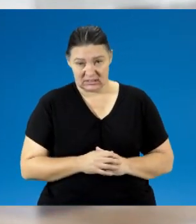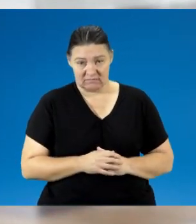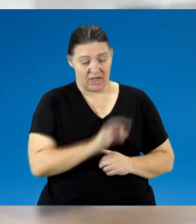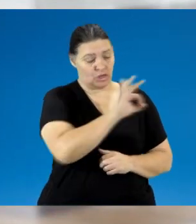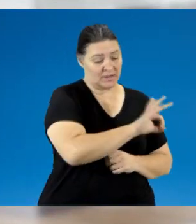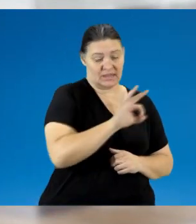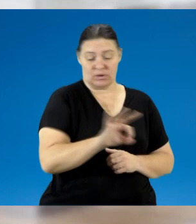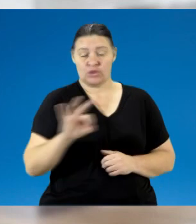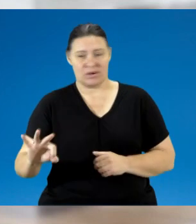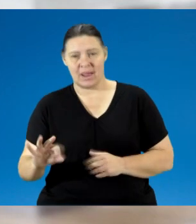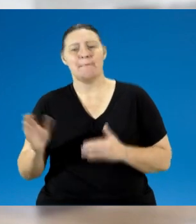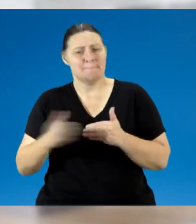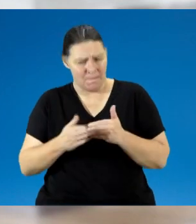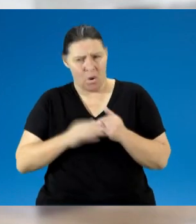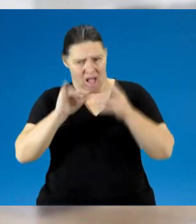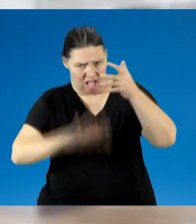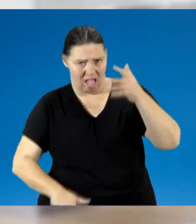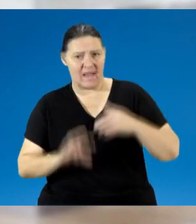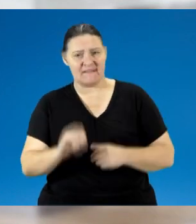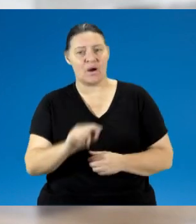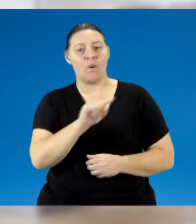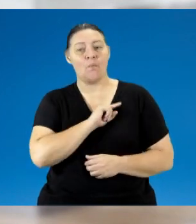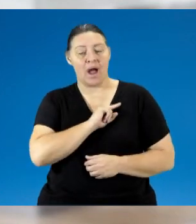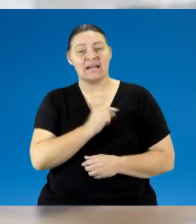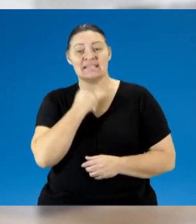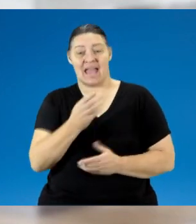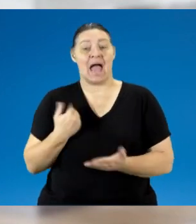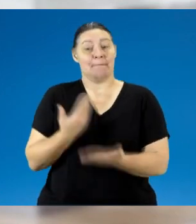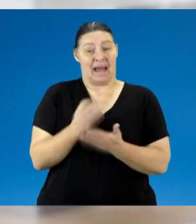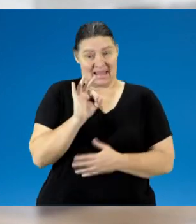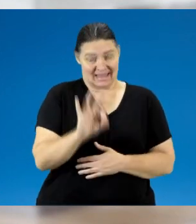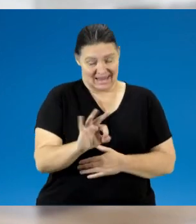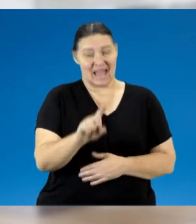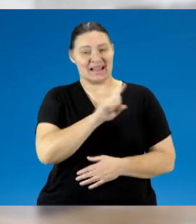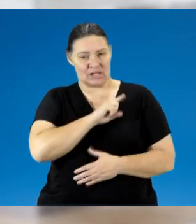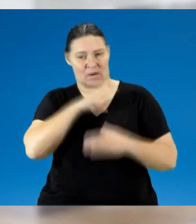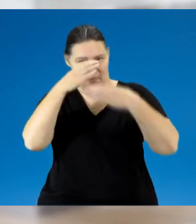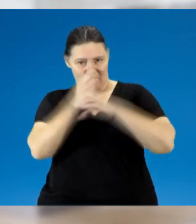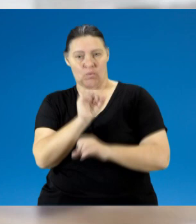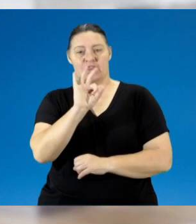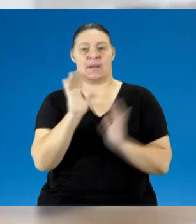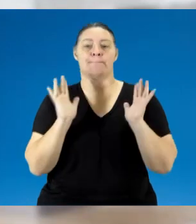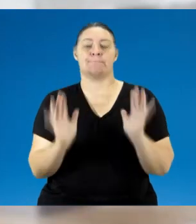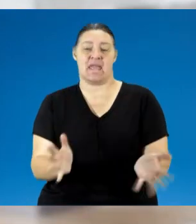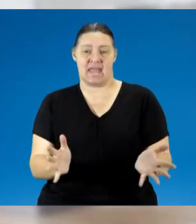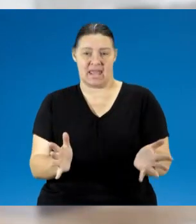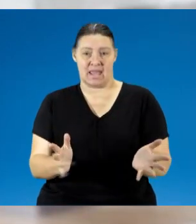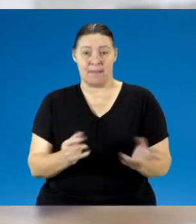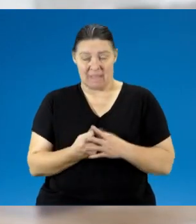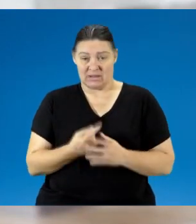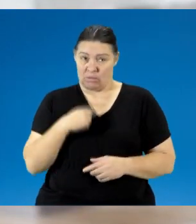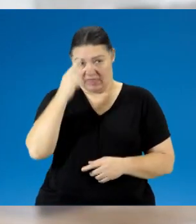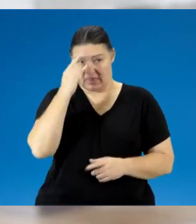environment. There's others, but for this question, because it said outline 3, we only focused on 3 components